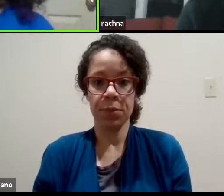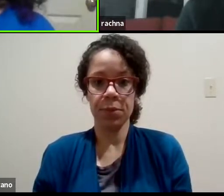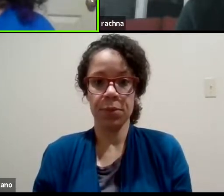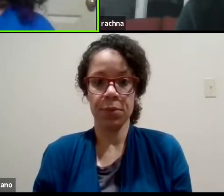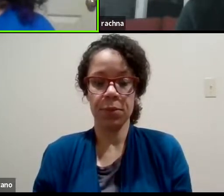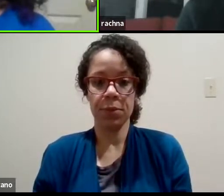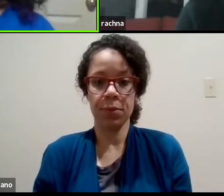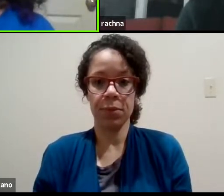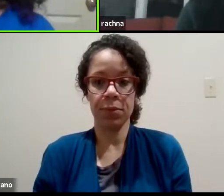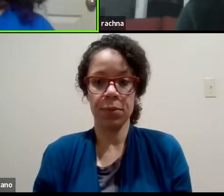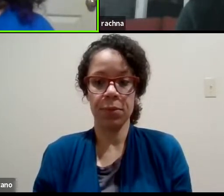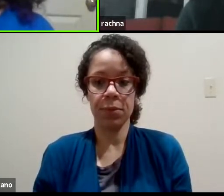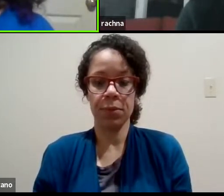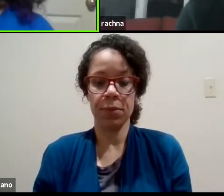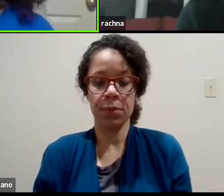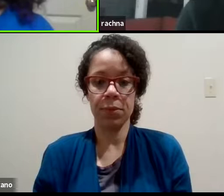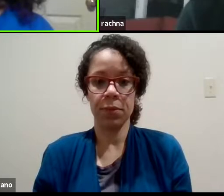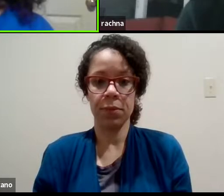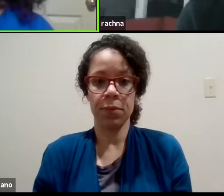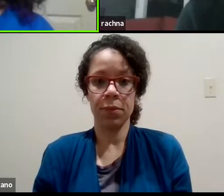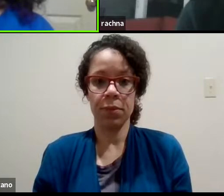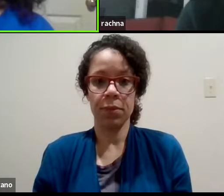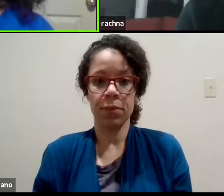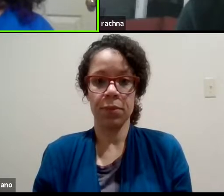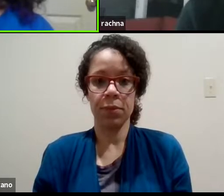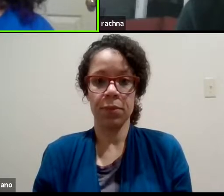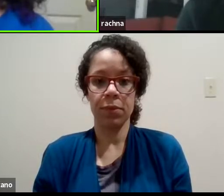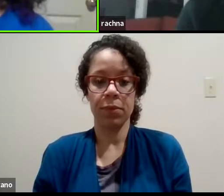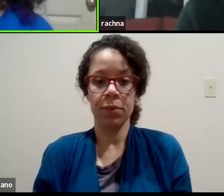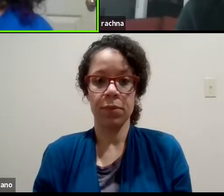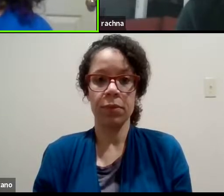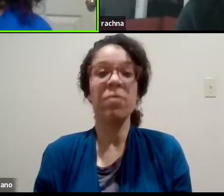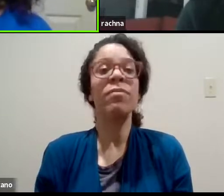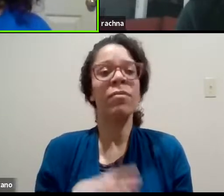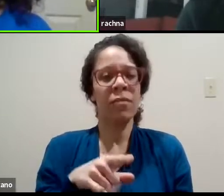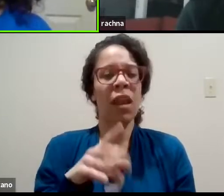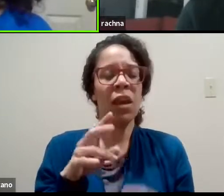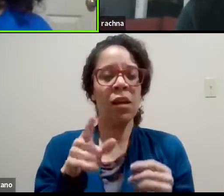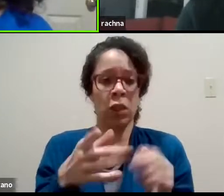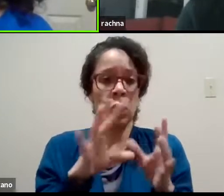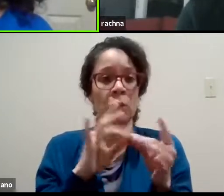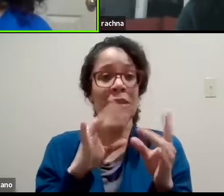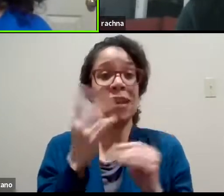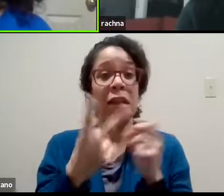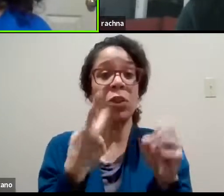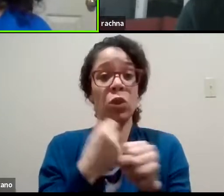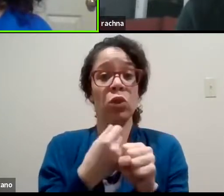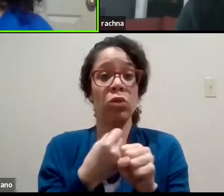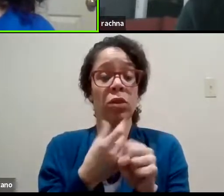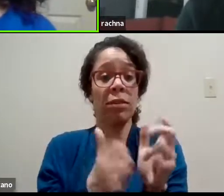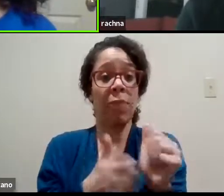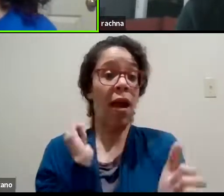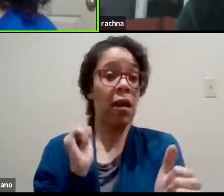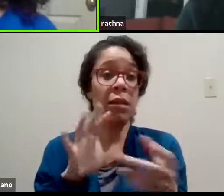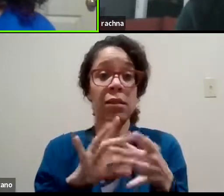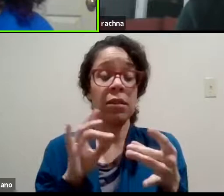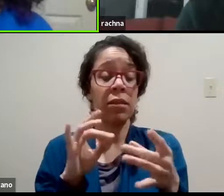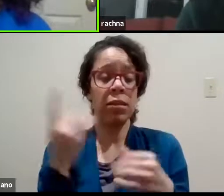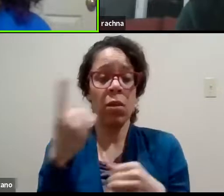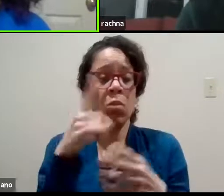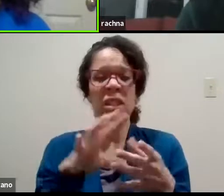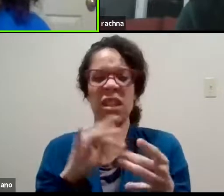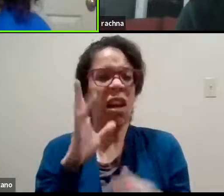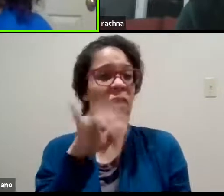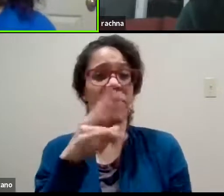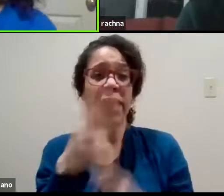The issue about the two-year behind, we have a comment here that it's the two years